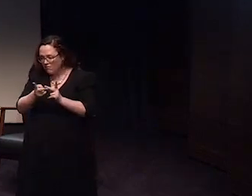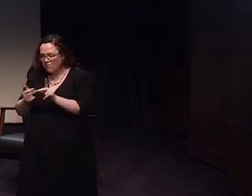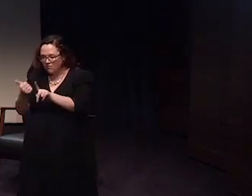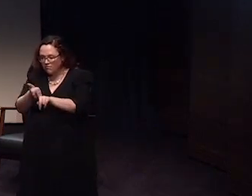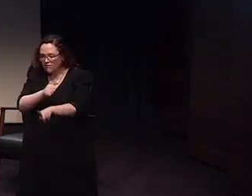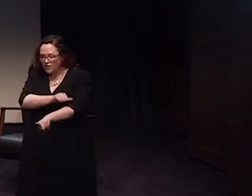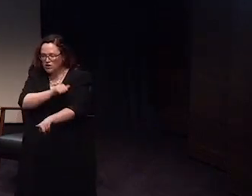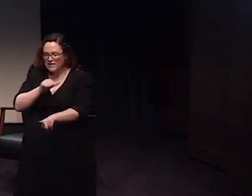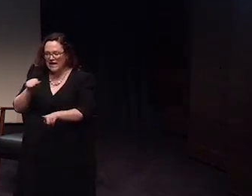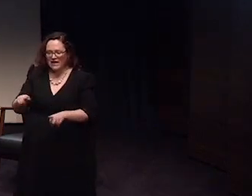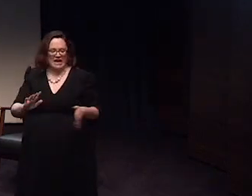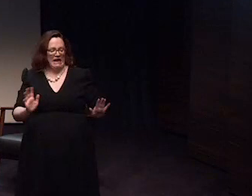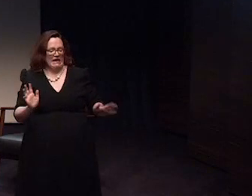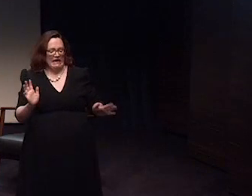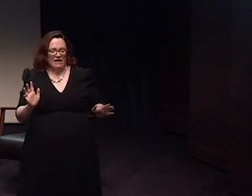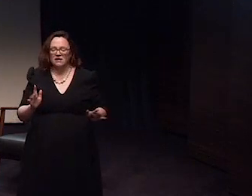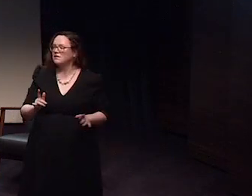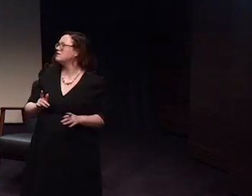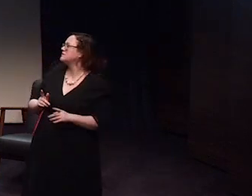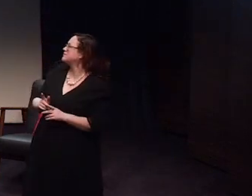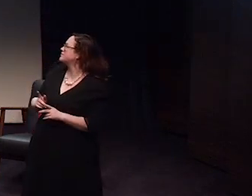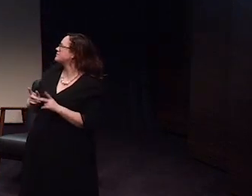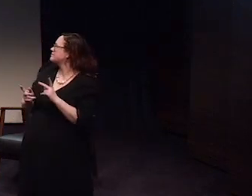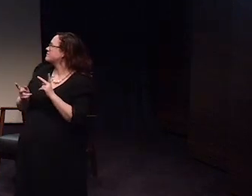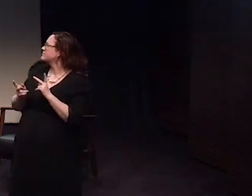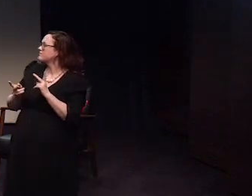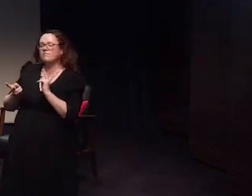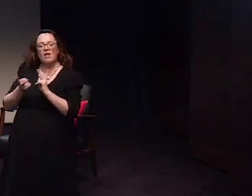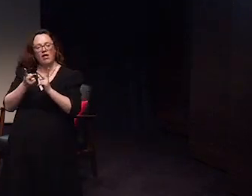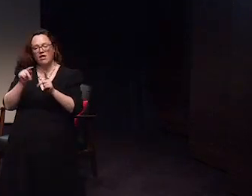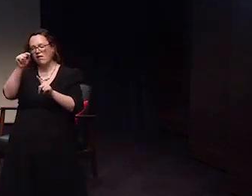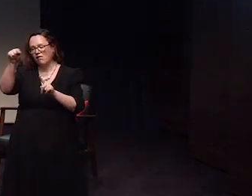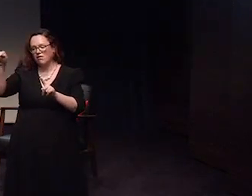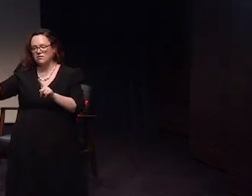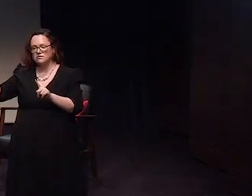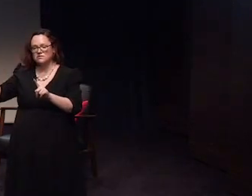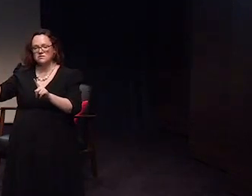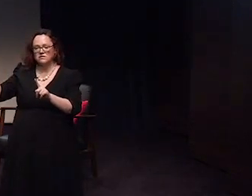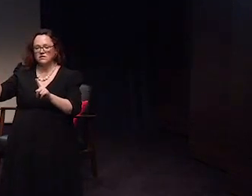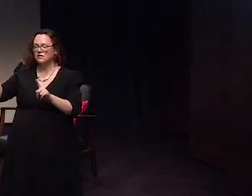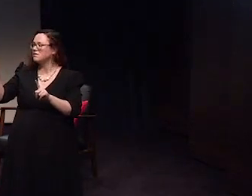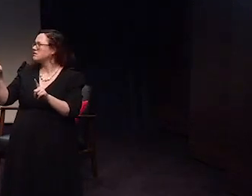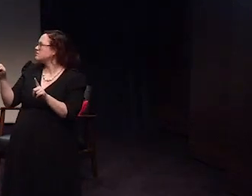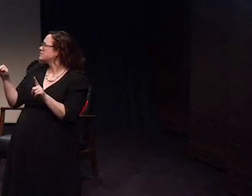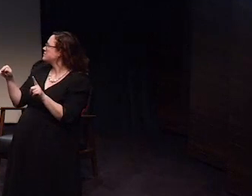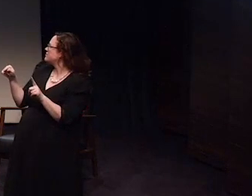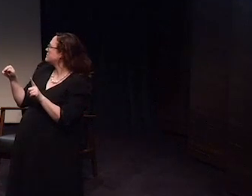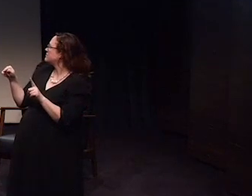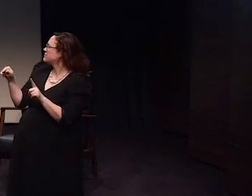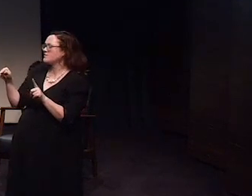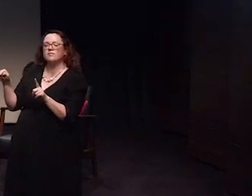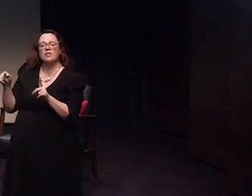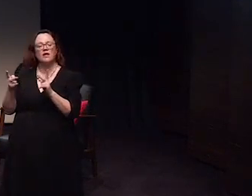The collaboration between other interveners, the literature indicates that citizens are often perceived as a nuisance by the